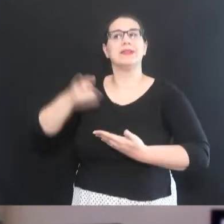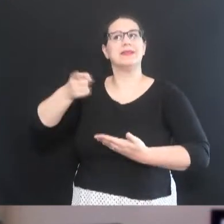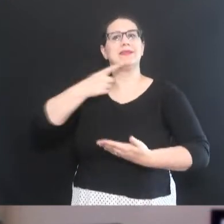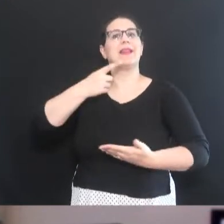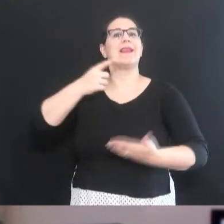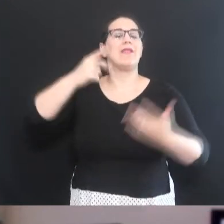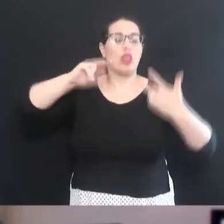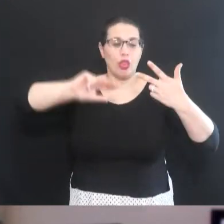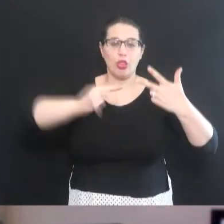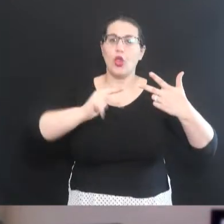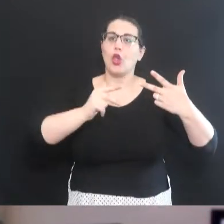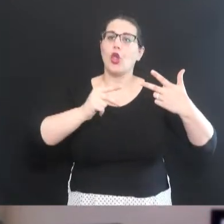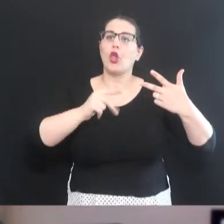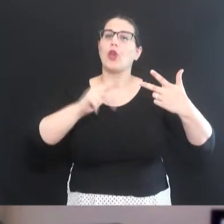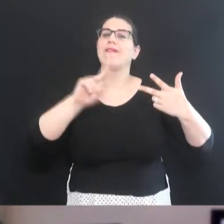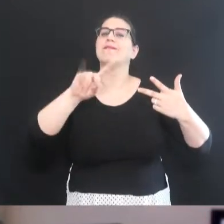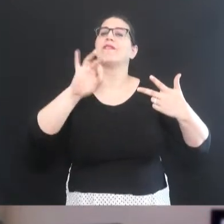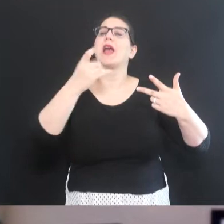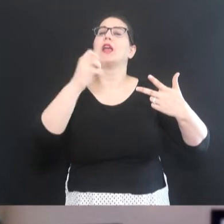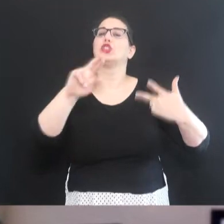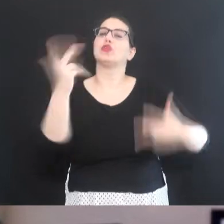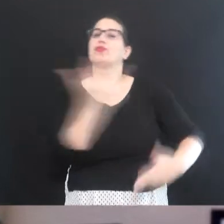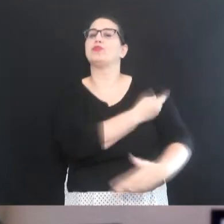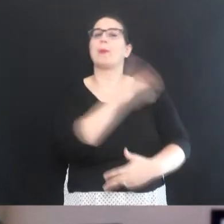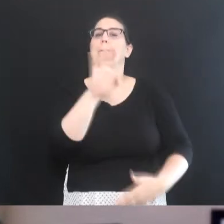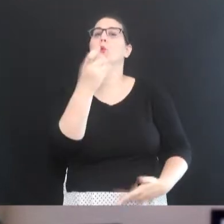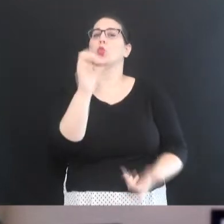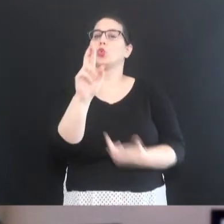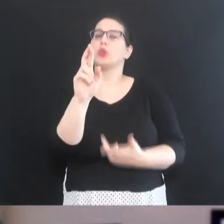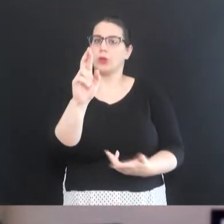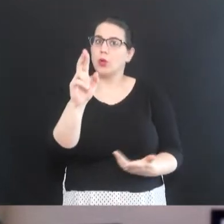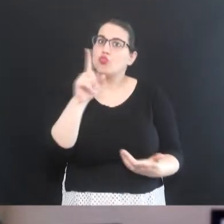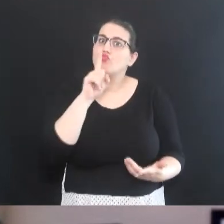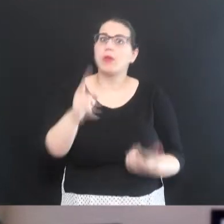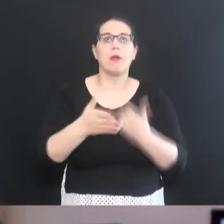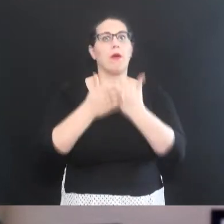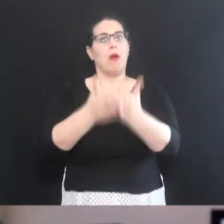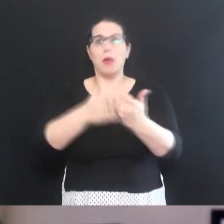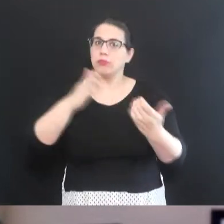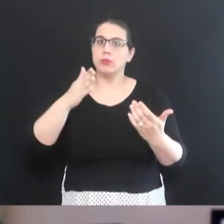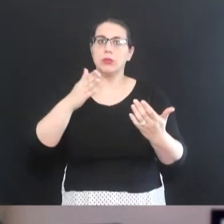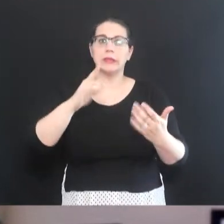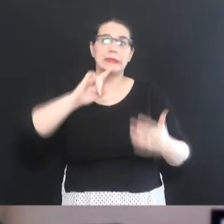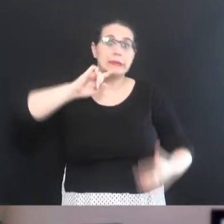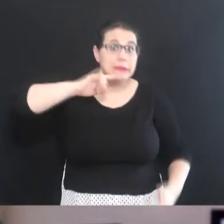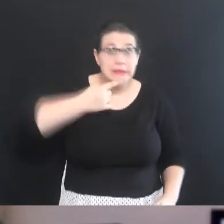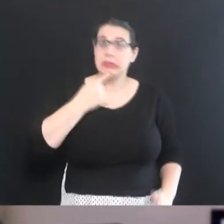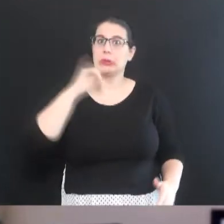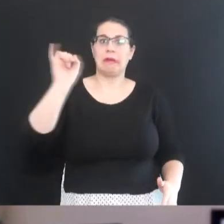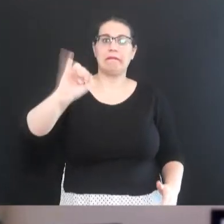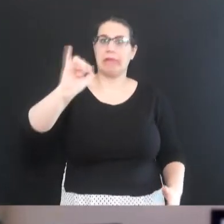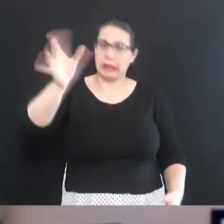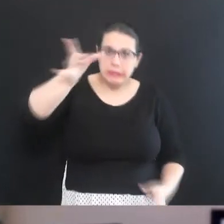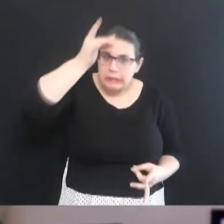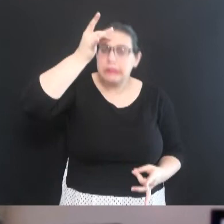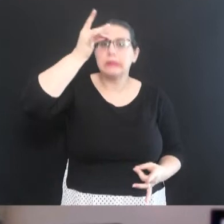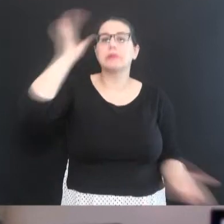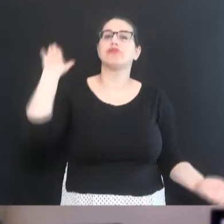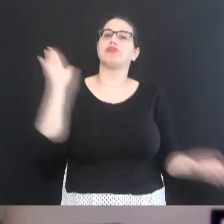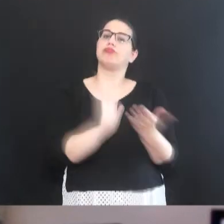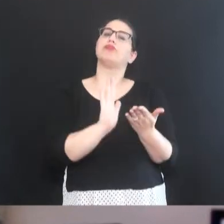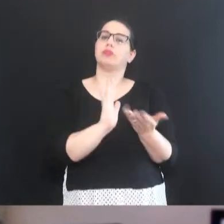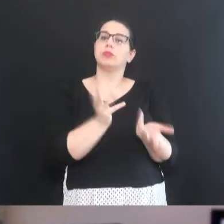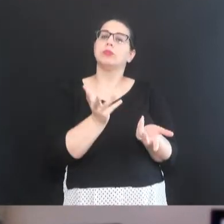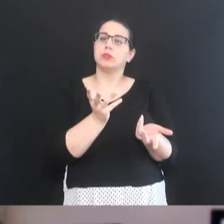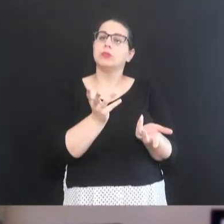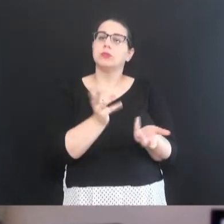out from their second Pfizer vaccine has dramatically reduced the number of severe infections in people who have been